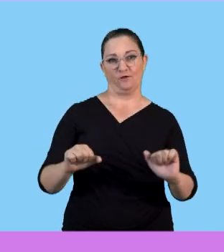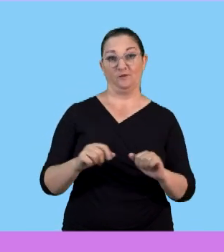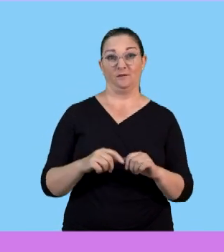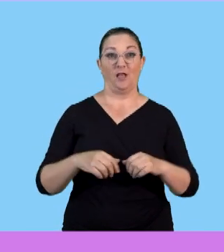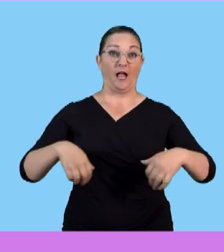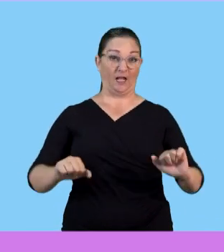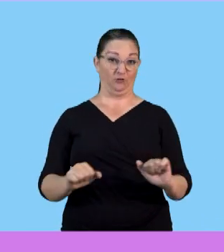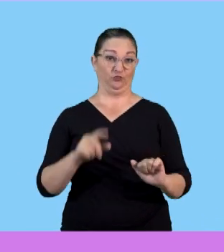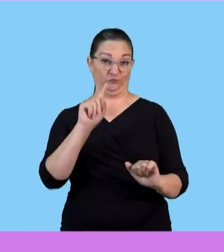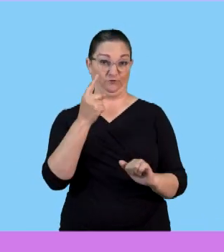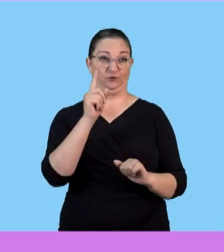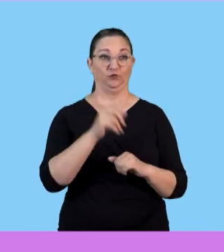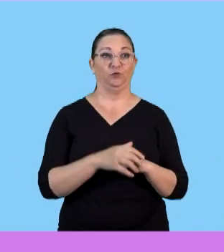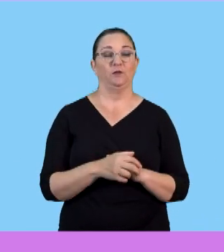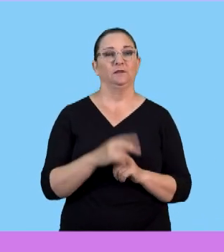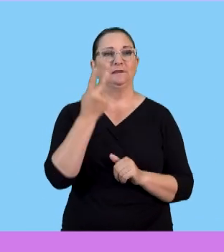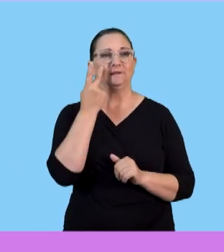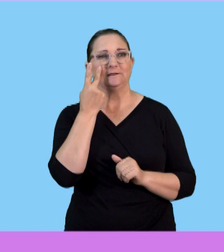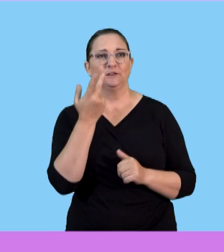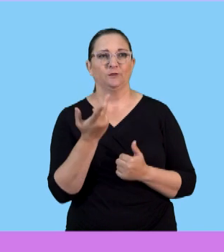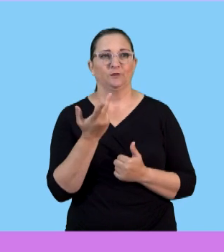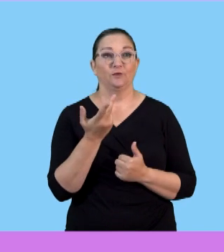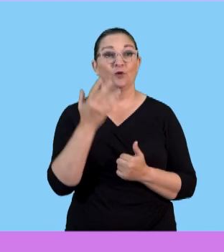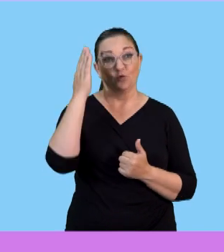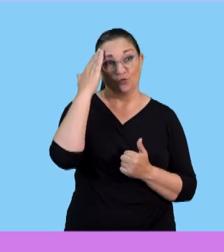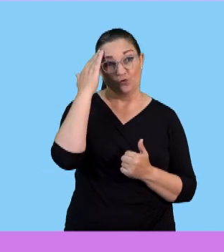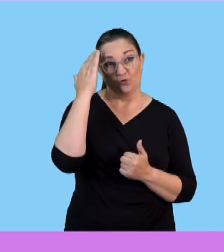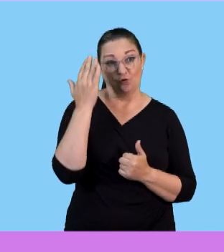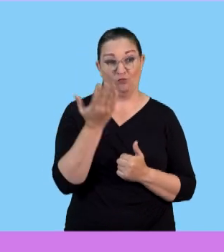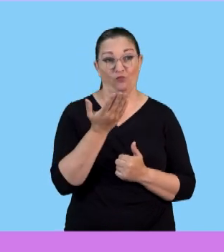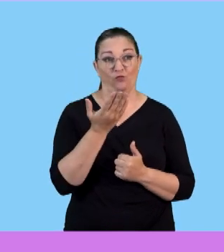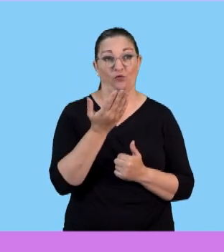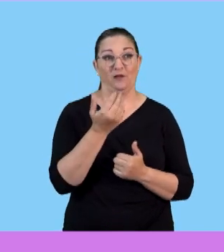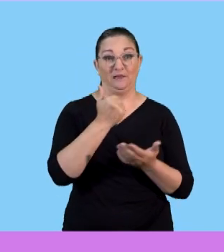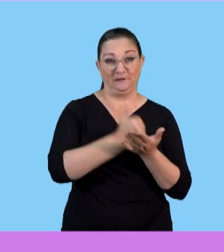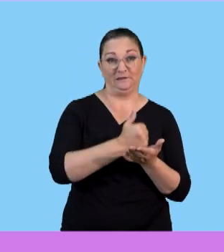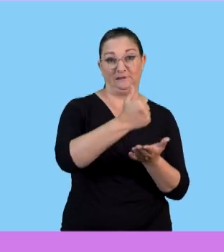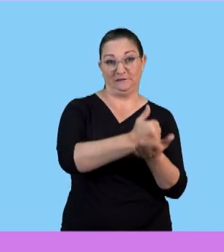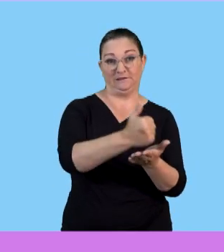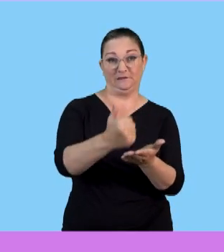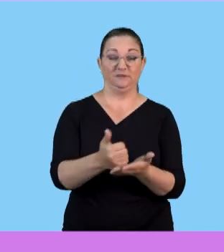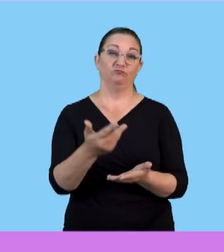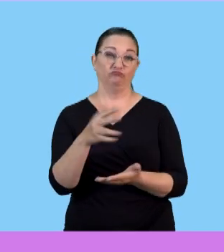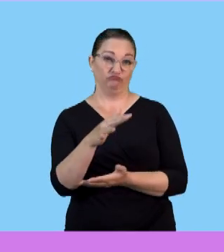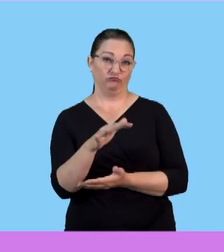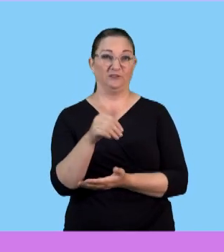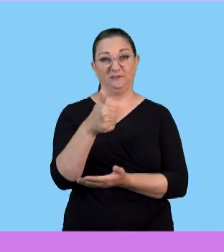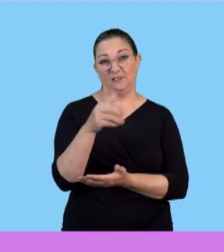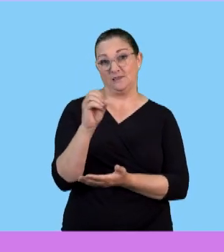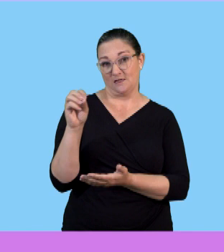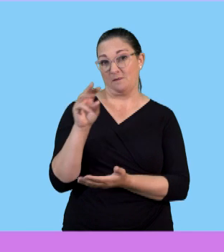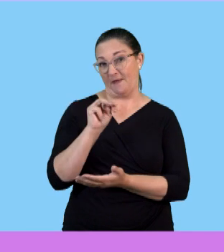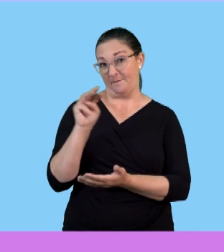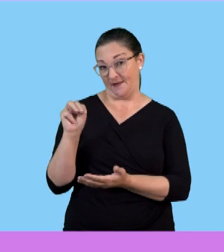the couch there. Now, we know that each seat is more or less